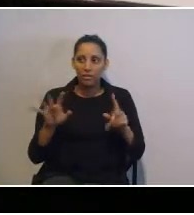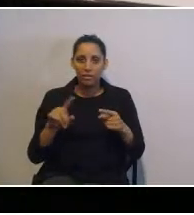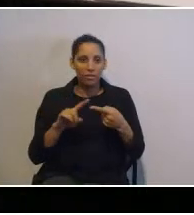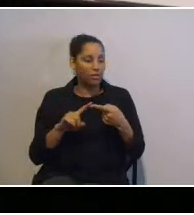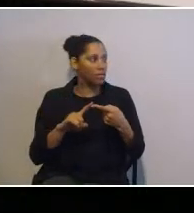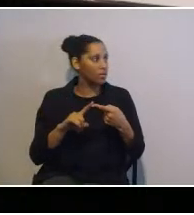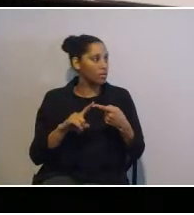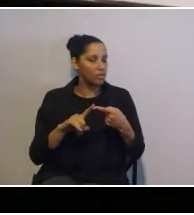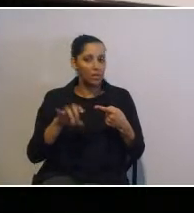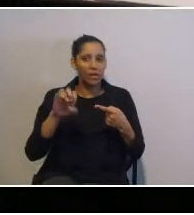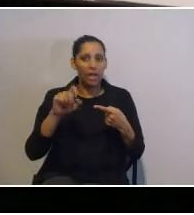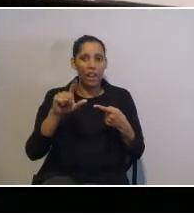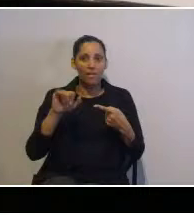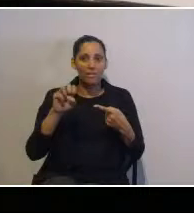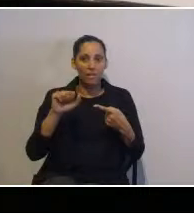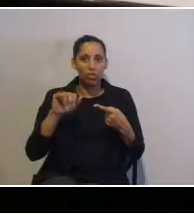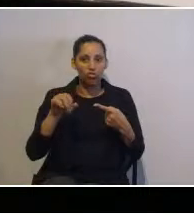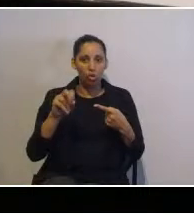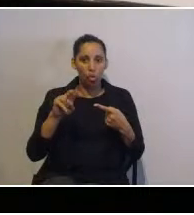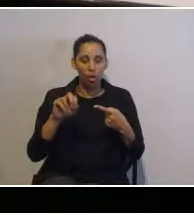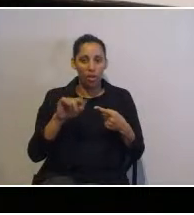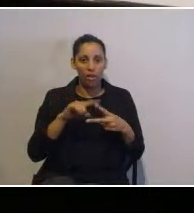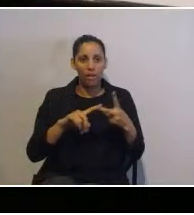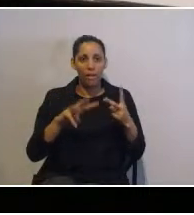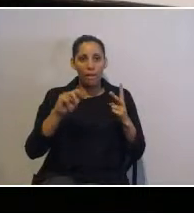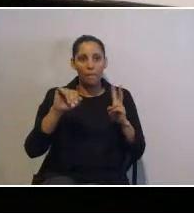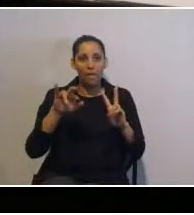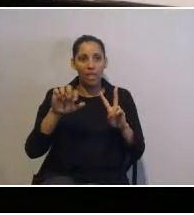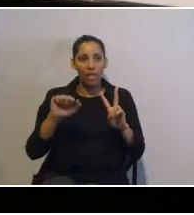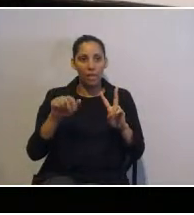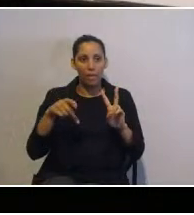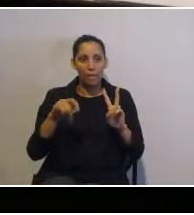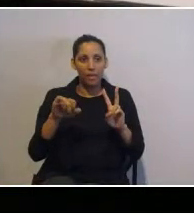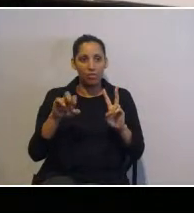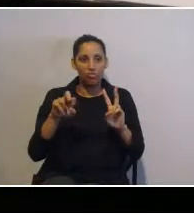Joan Asia, Maria Peterson,